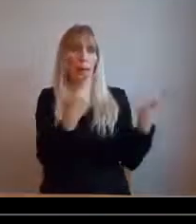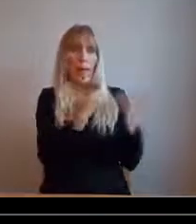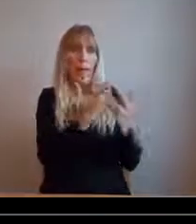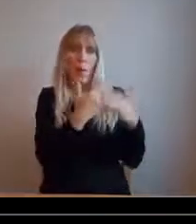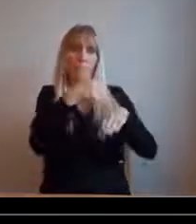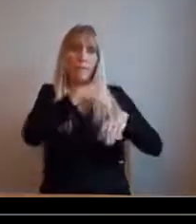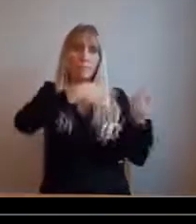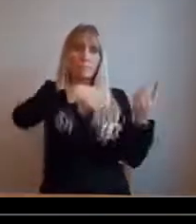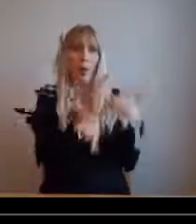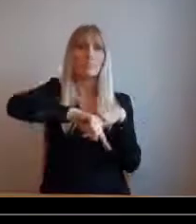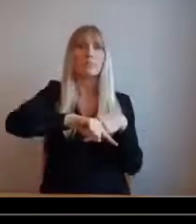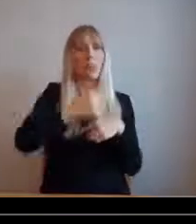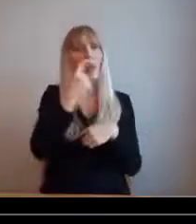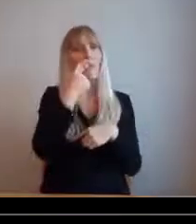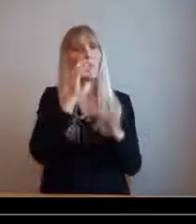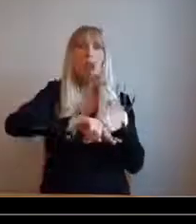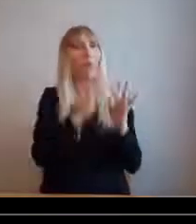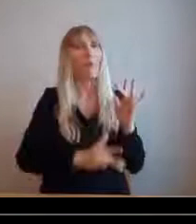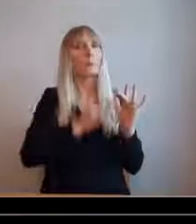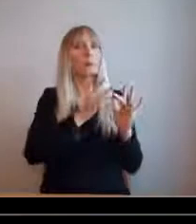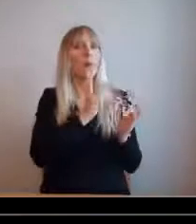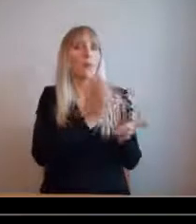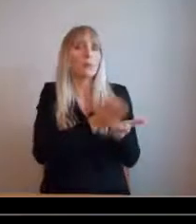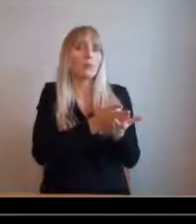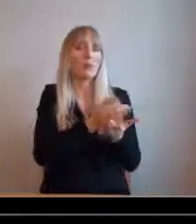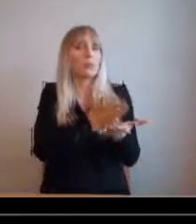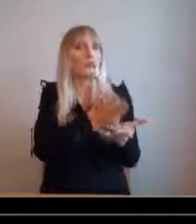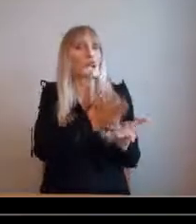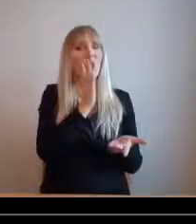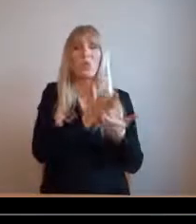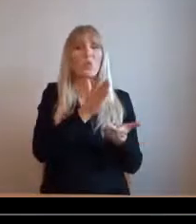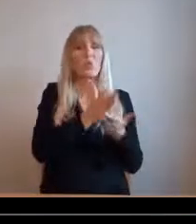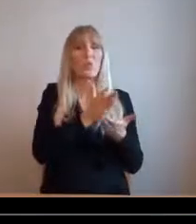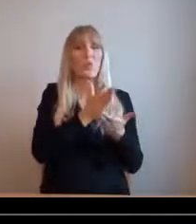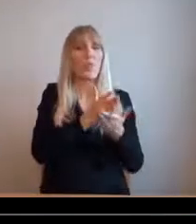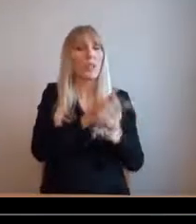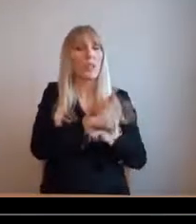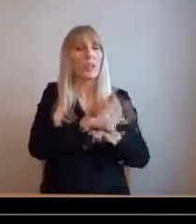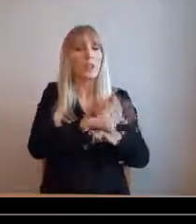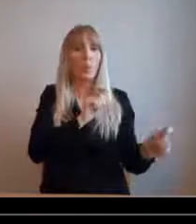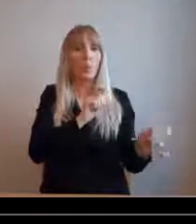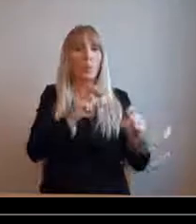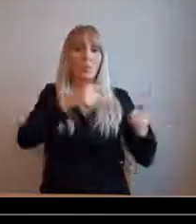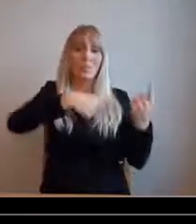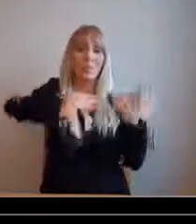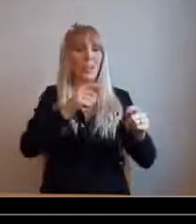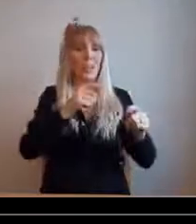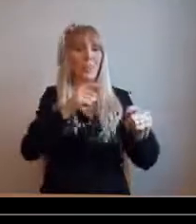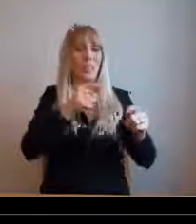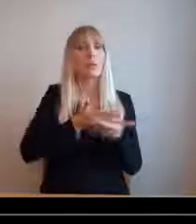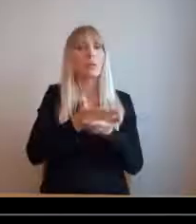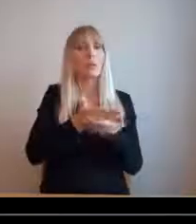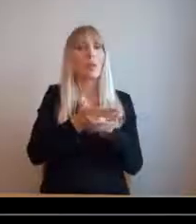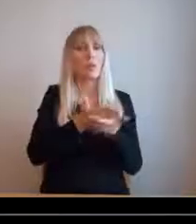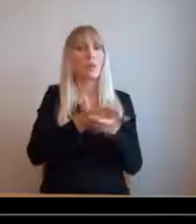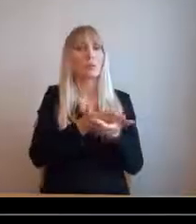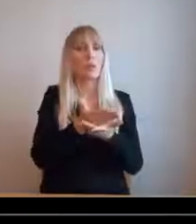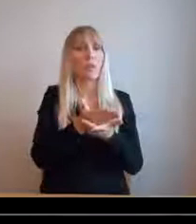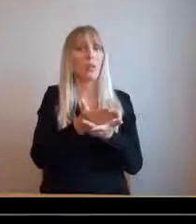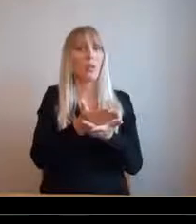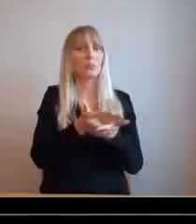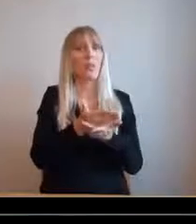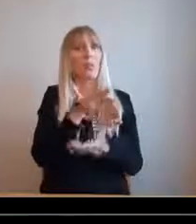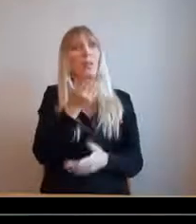onto the site. But none of the refinements in this consultation really